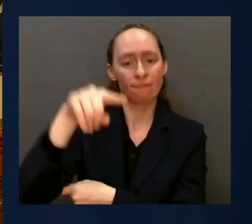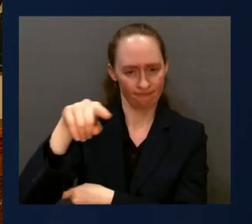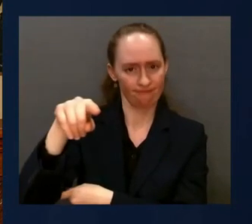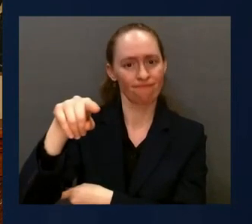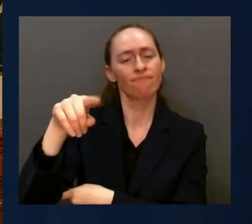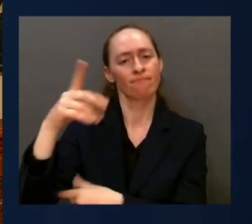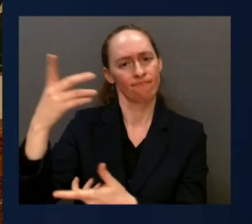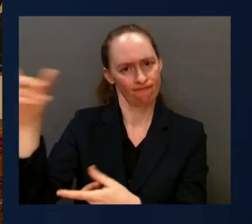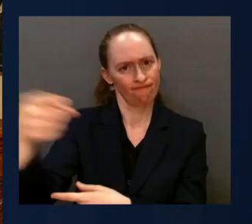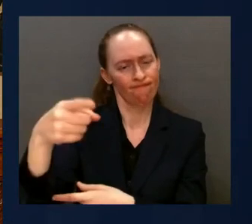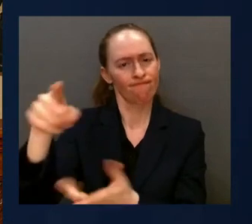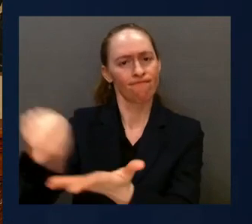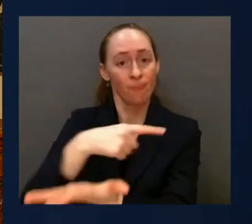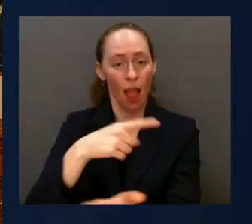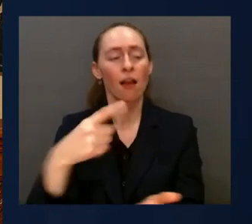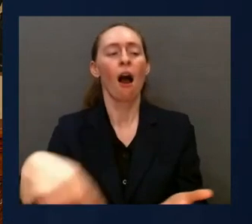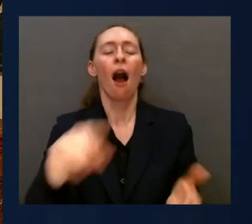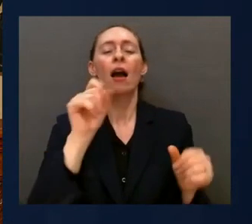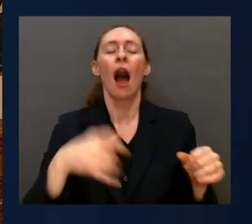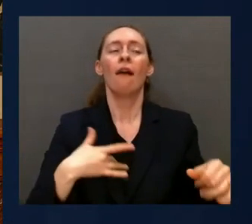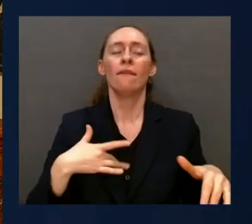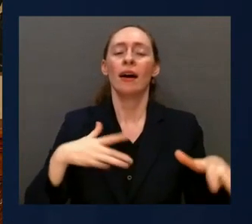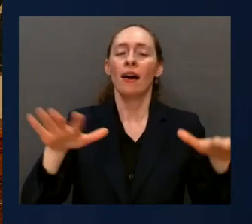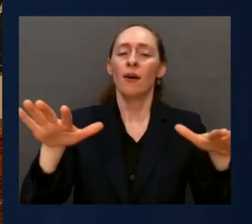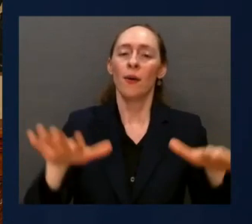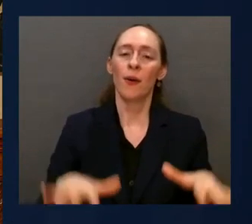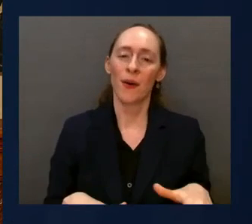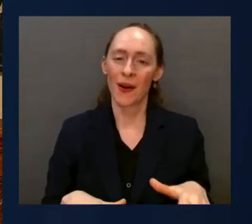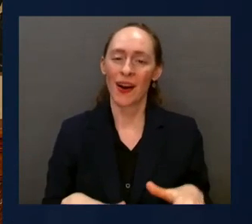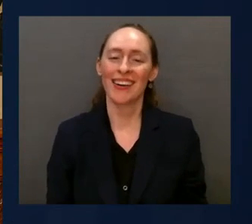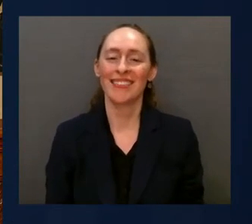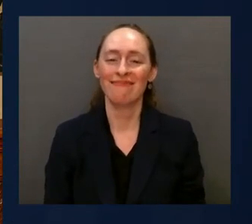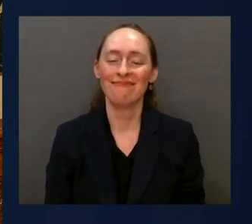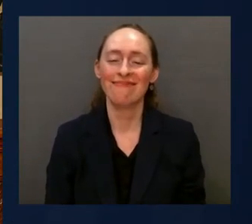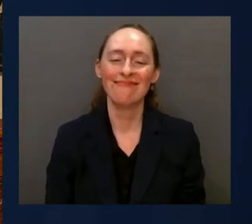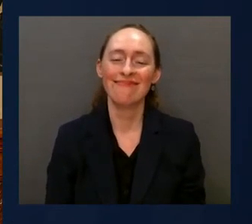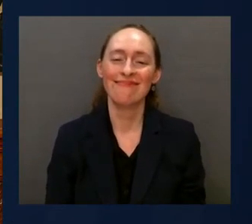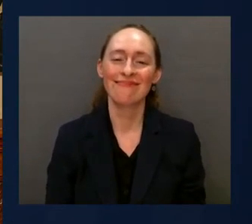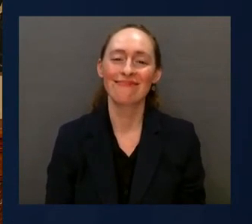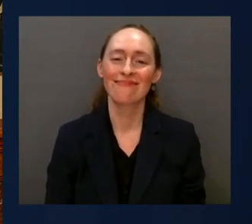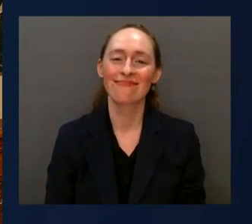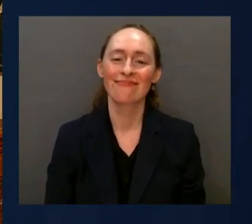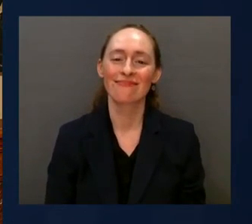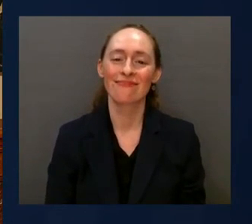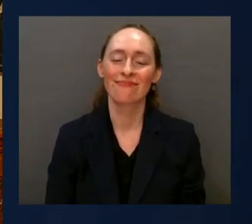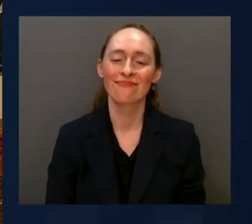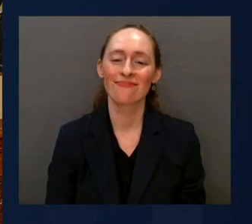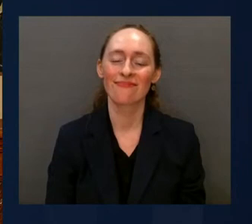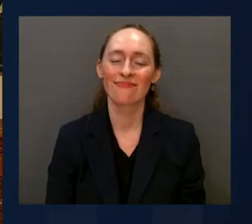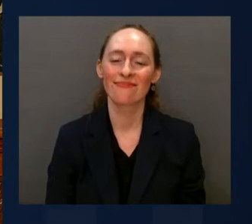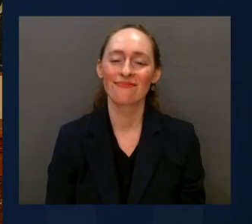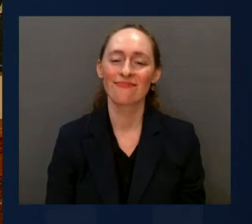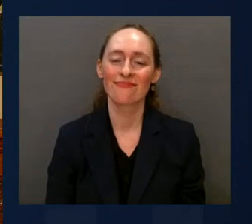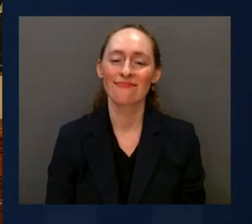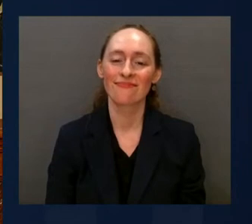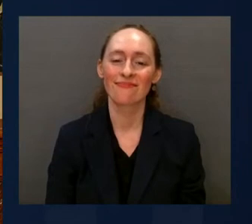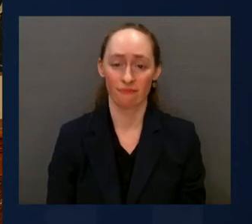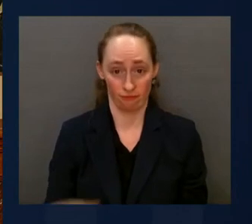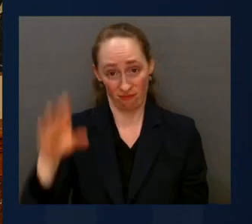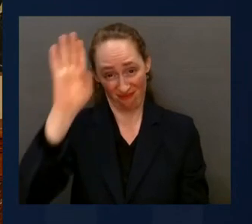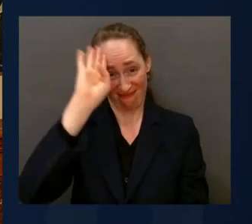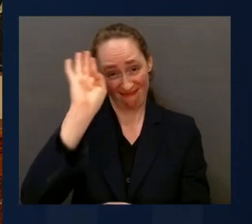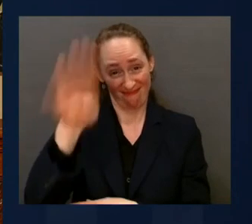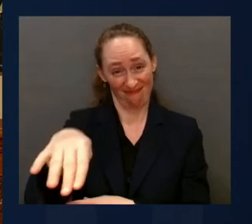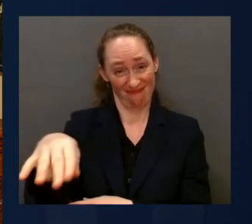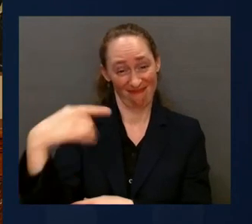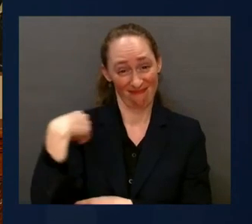drugs than any nation in the world. Let me say it again. We pay more for prescription drugs than any major